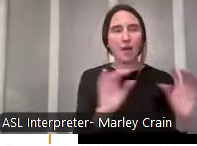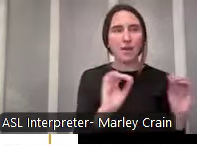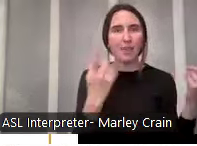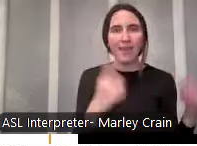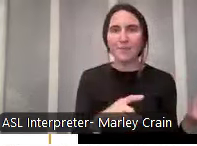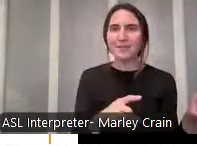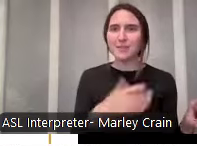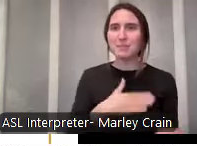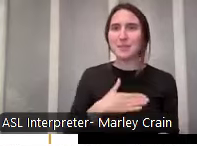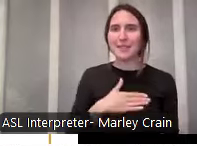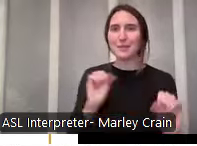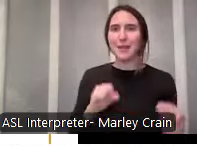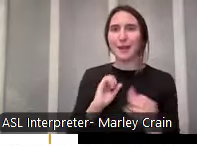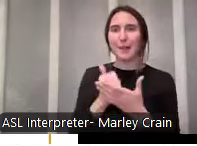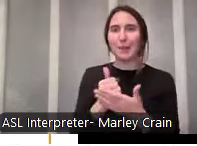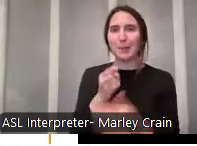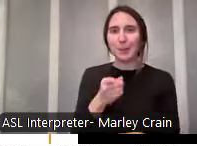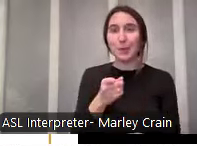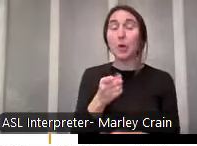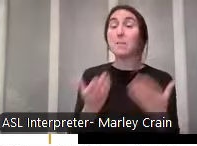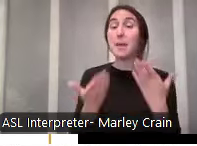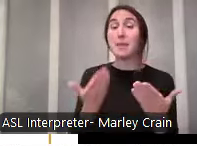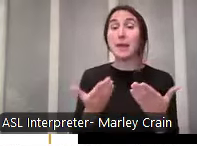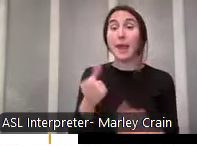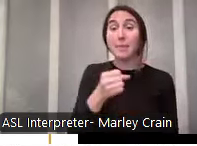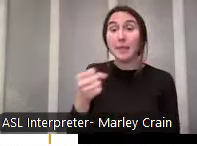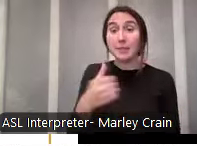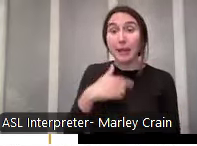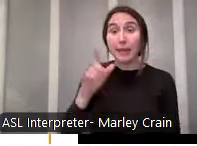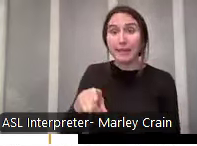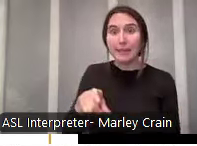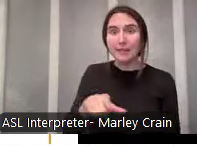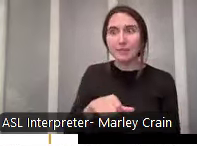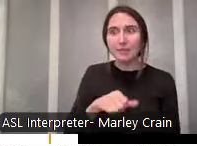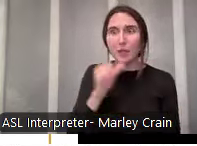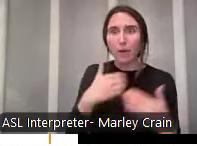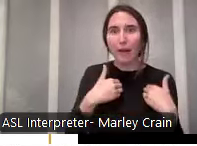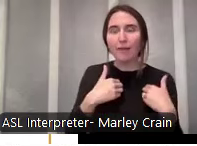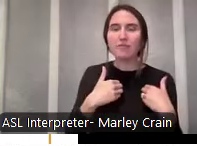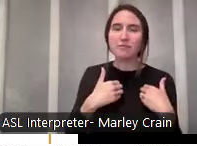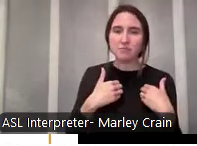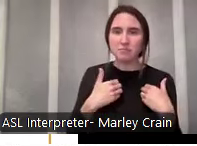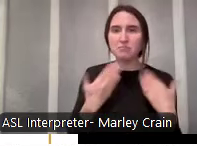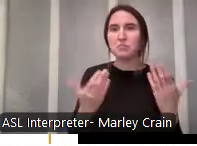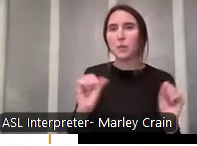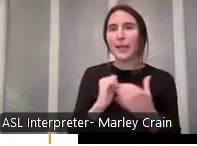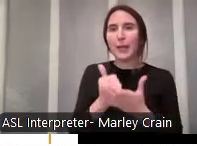need a placement and you haven't gotten one, that's something that we sometimes can help with without having to file a hearing.